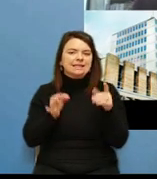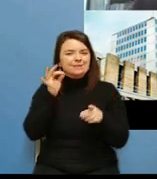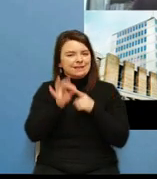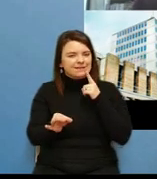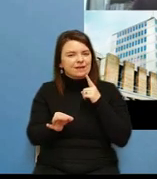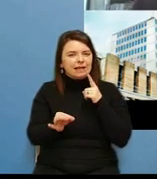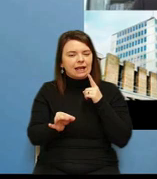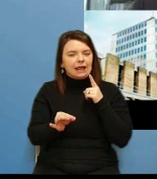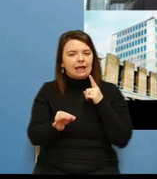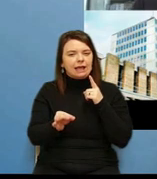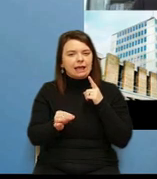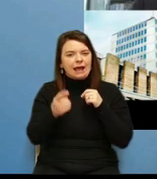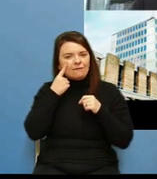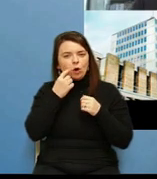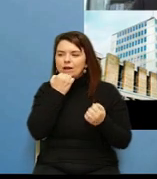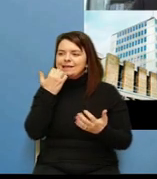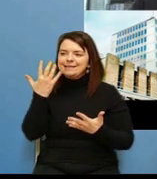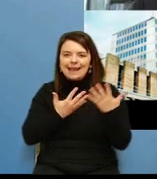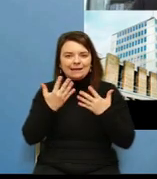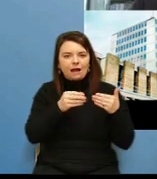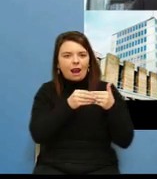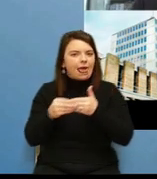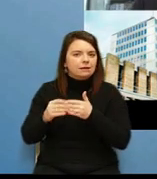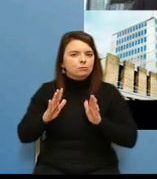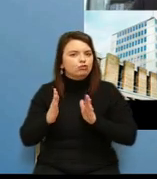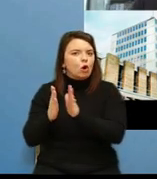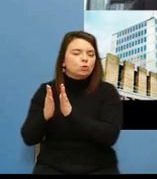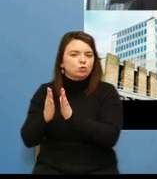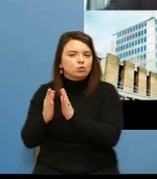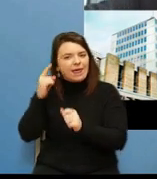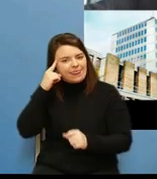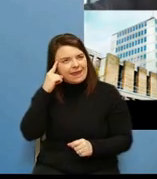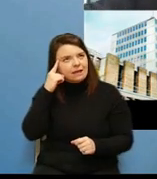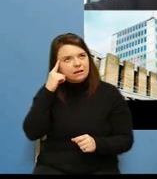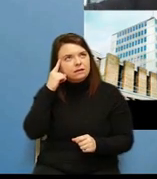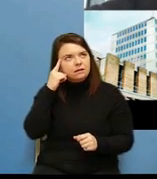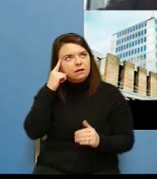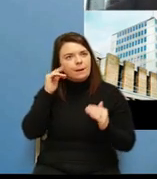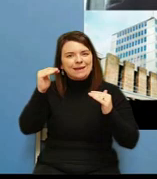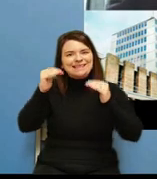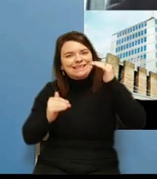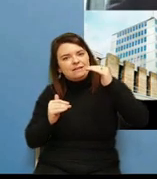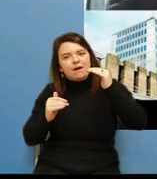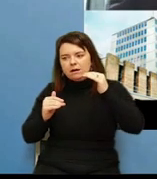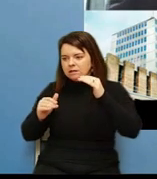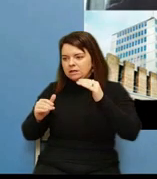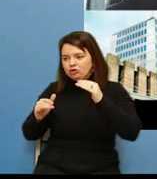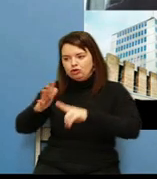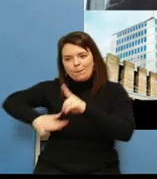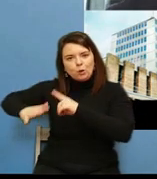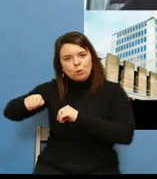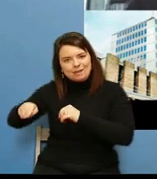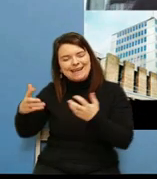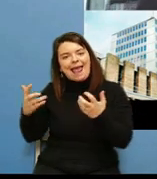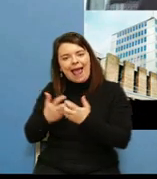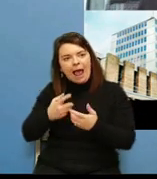Oversight Group, particularly looking at data-led approaches. And I think, again, looking at